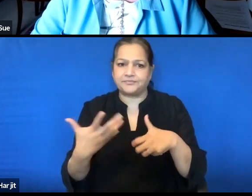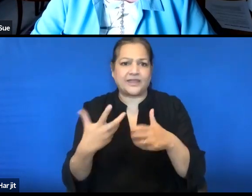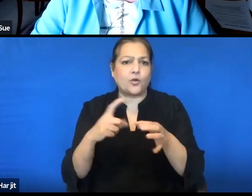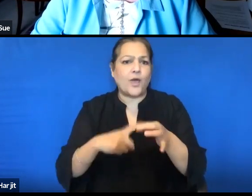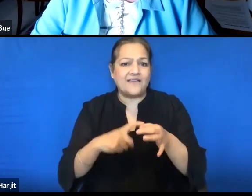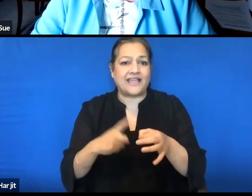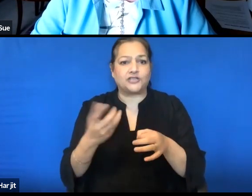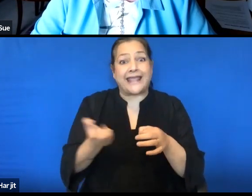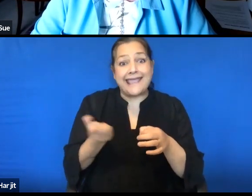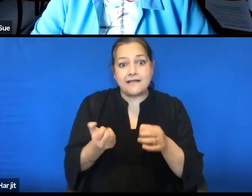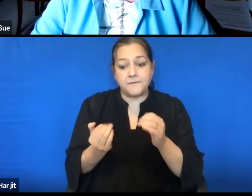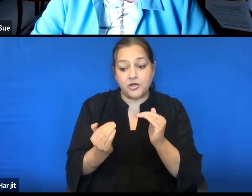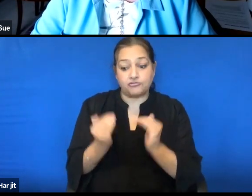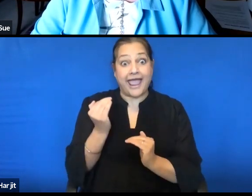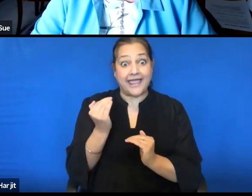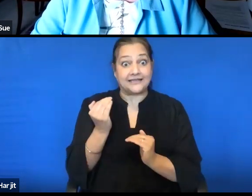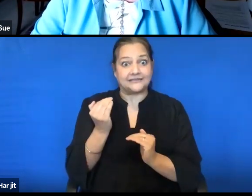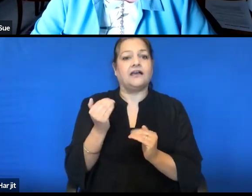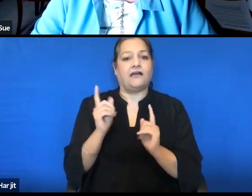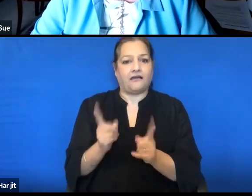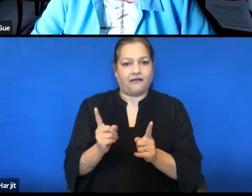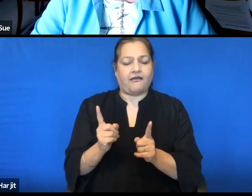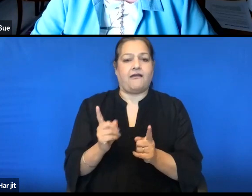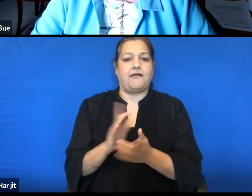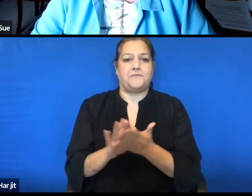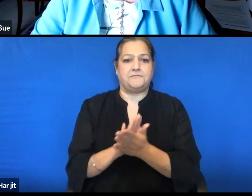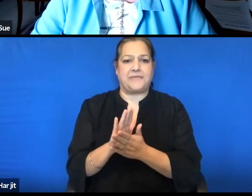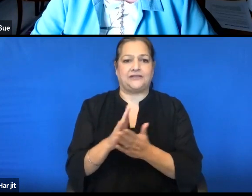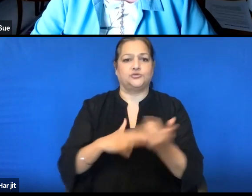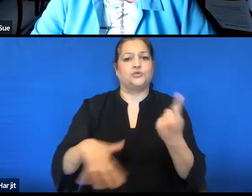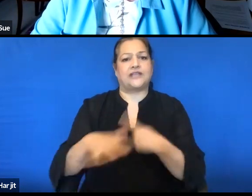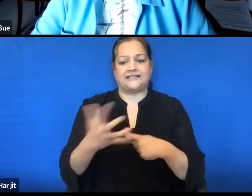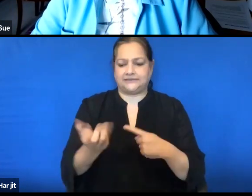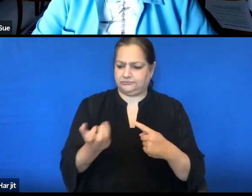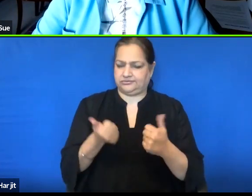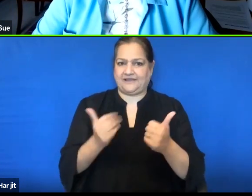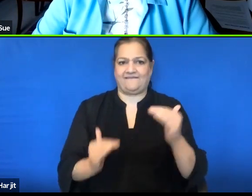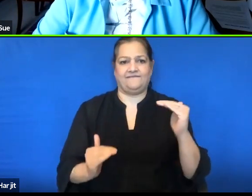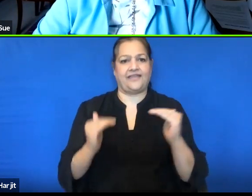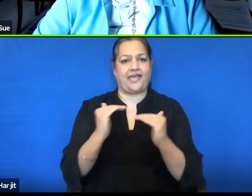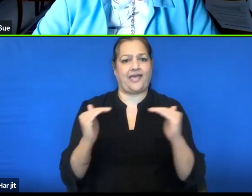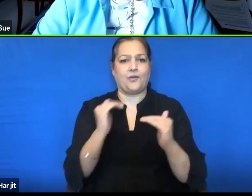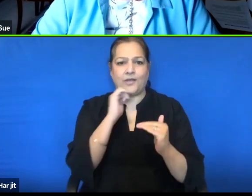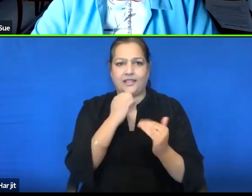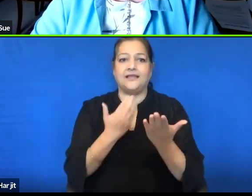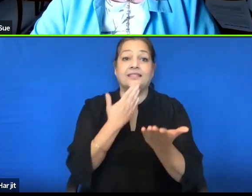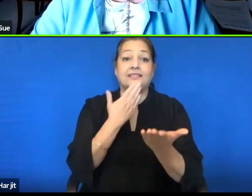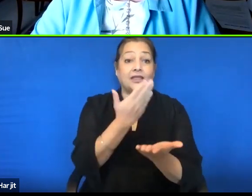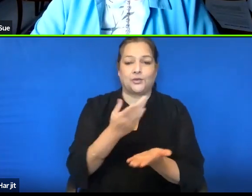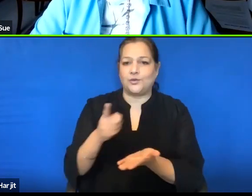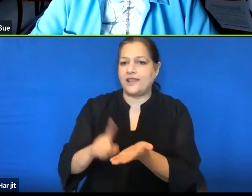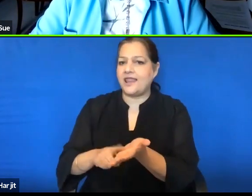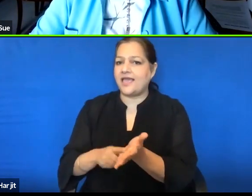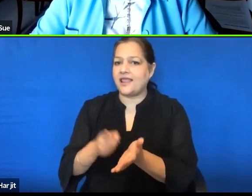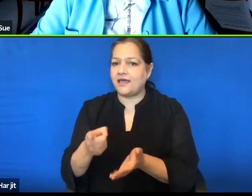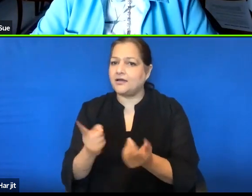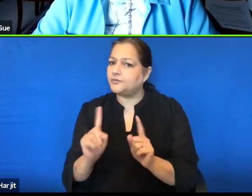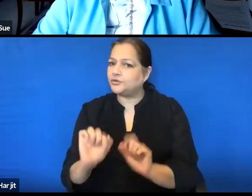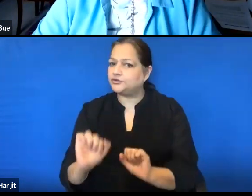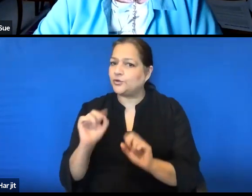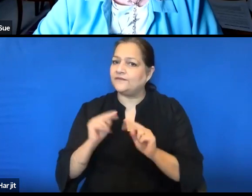qualifications, then that will make a big difference for a fairer society as well. Thank you very much. Leila, where do you stand on this?